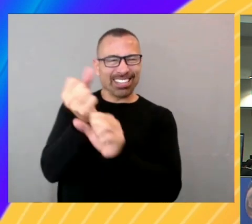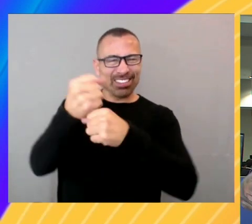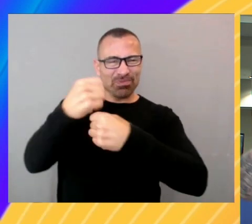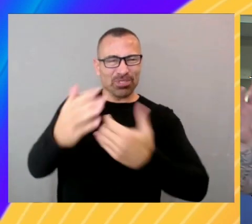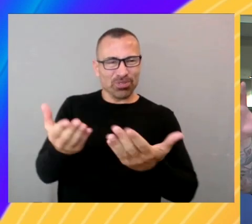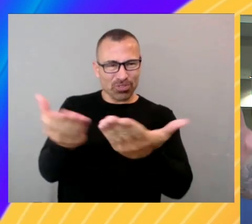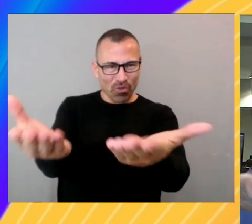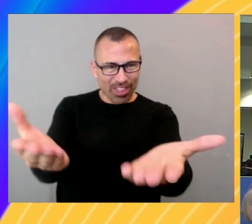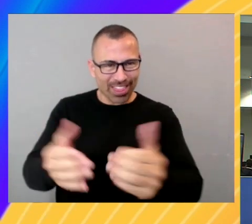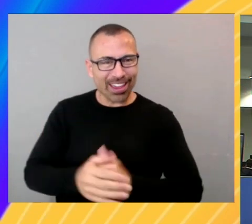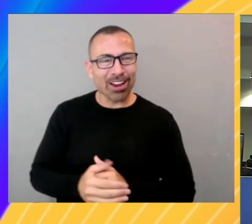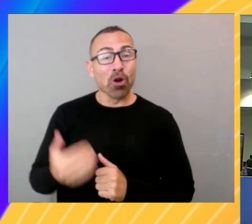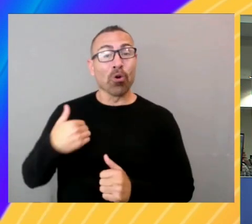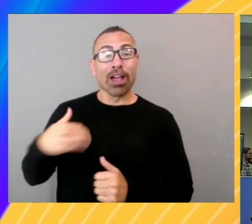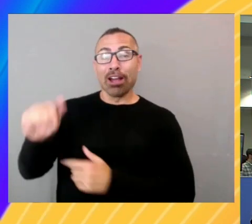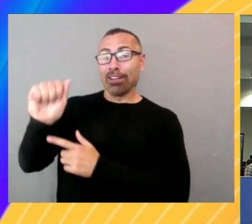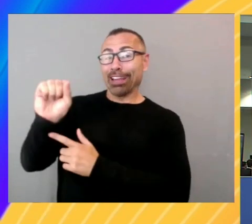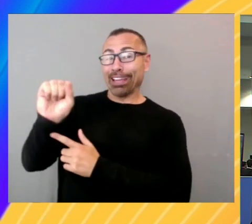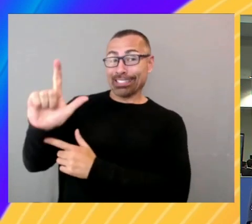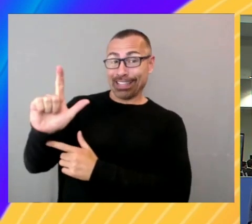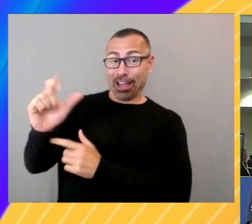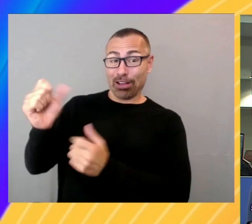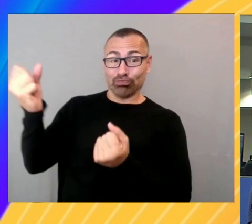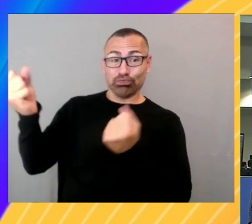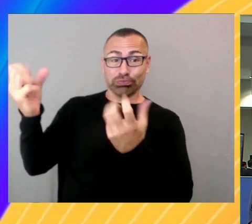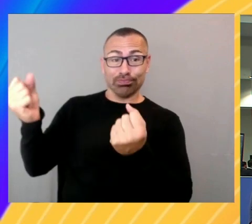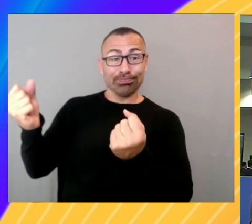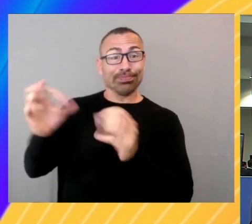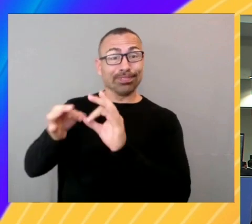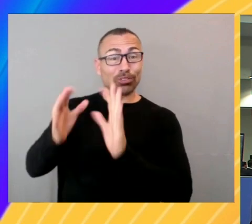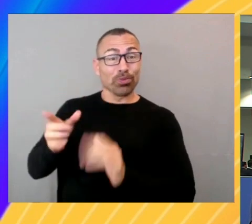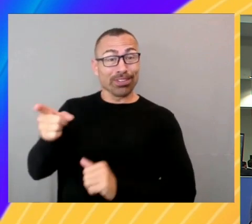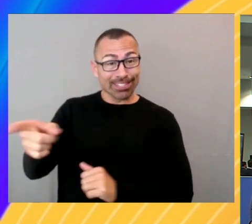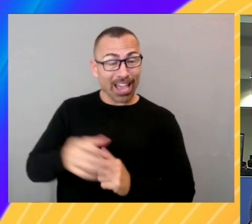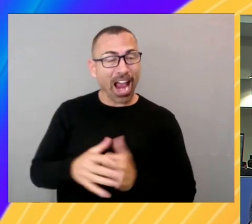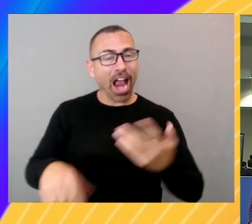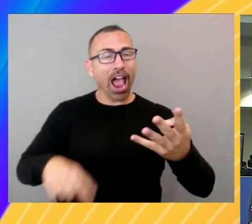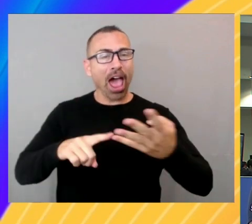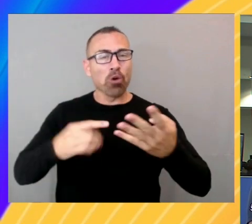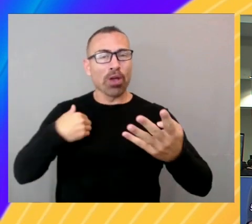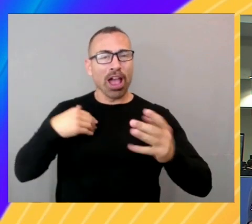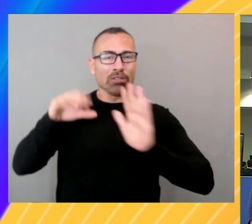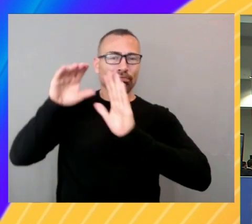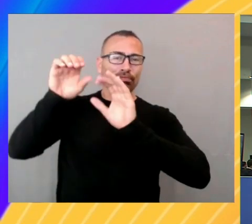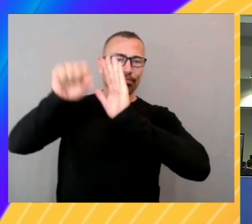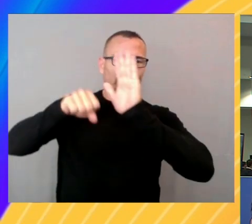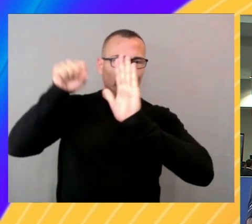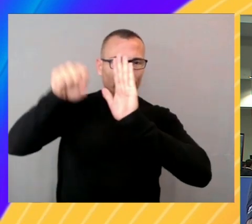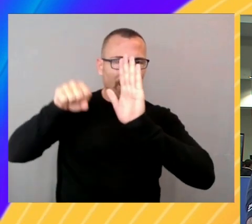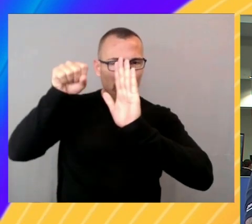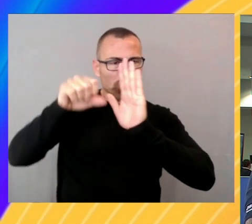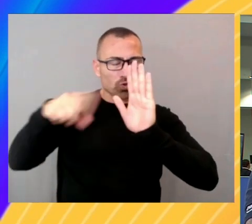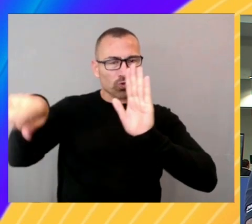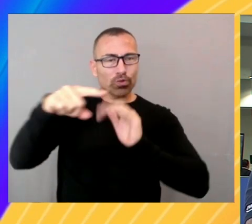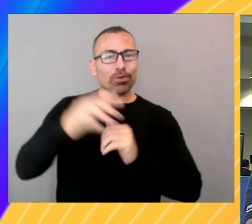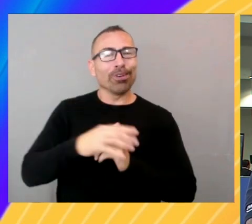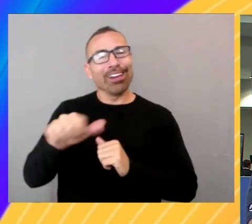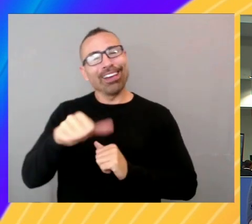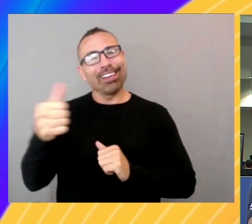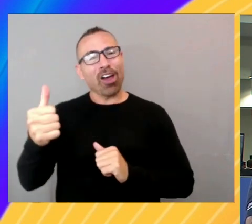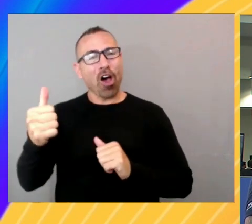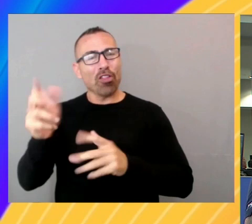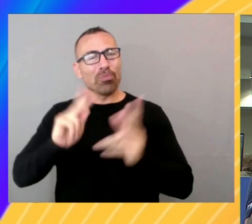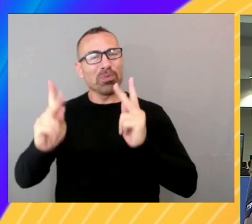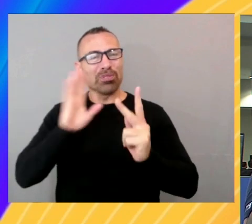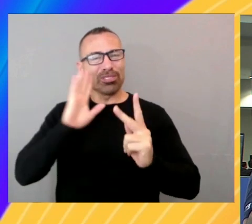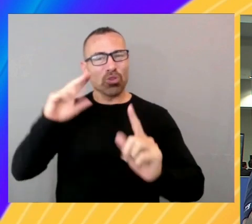there, awesome camera crew, and also some awesome friends to talk about decentralizing policy management using AWS organizations. It's